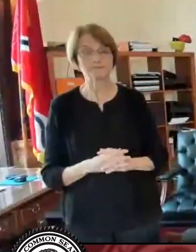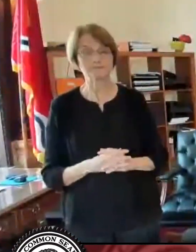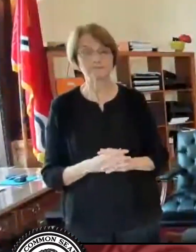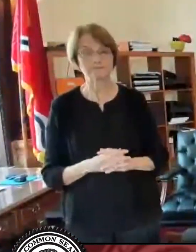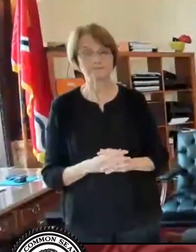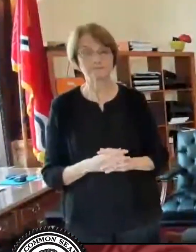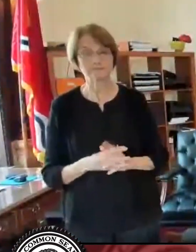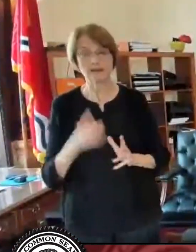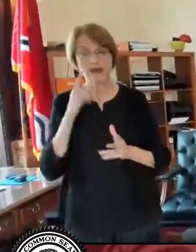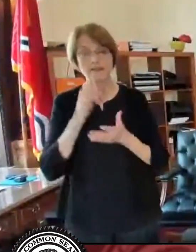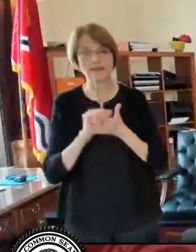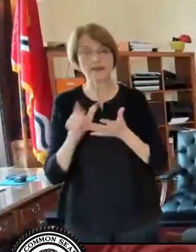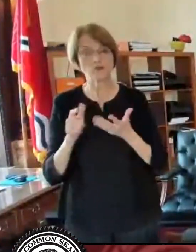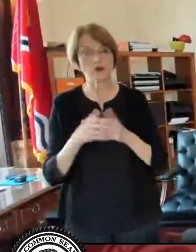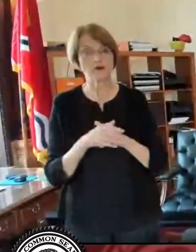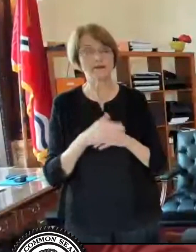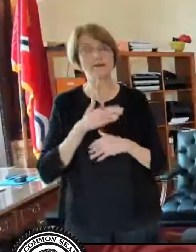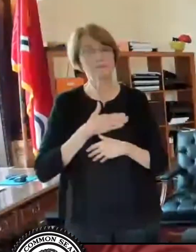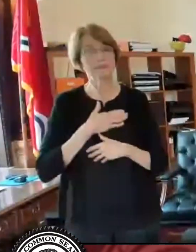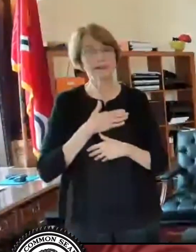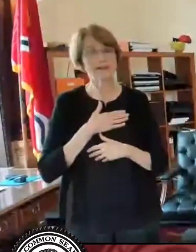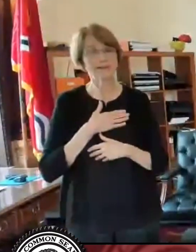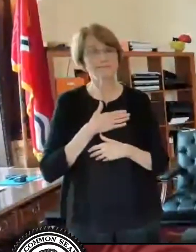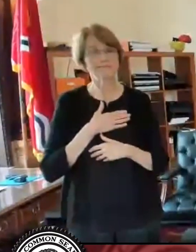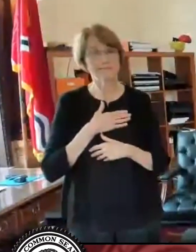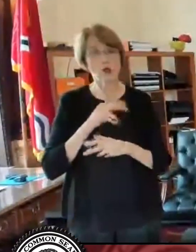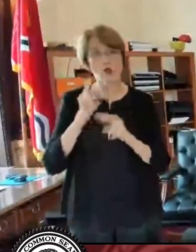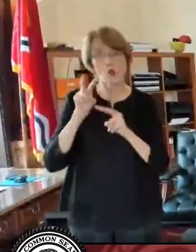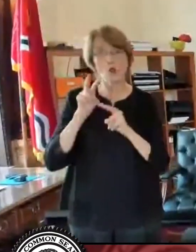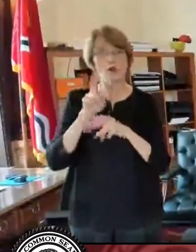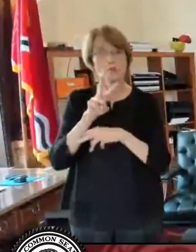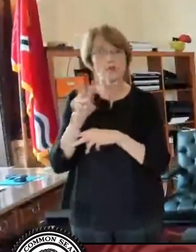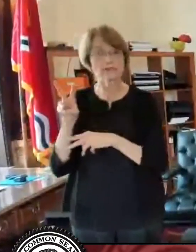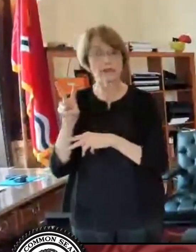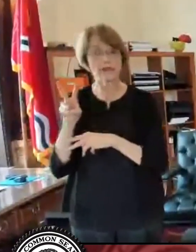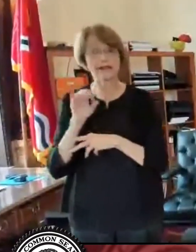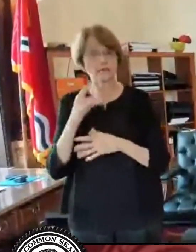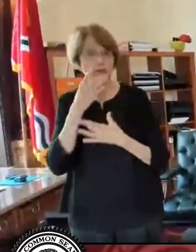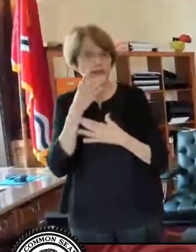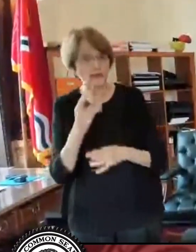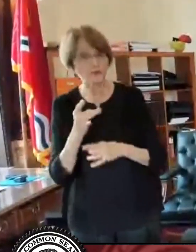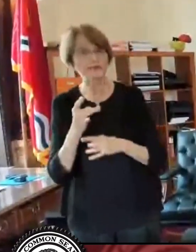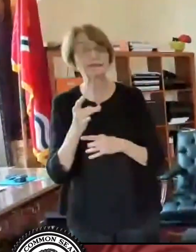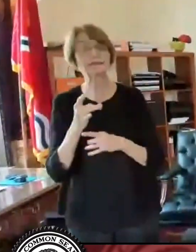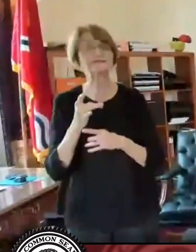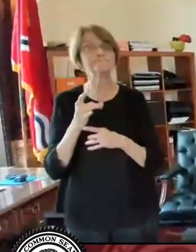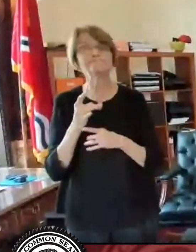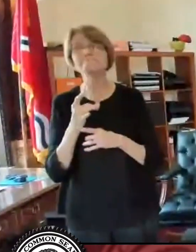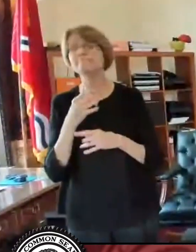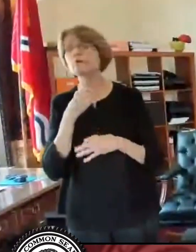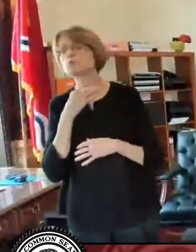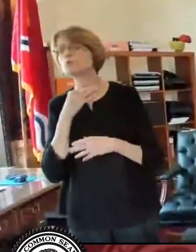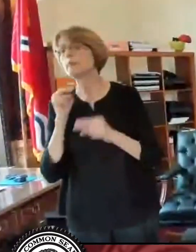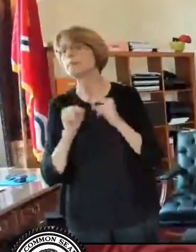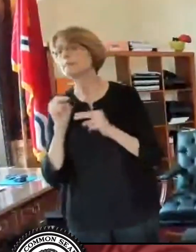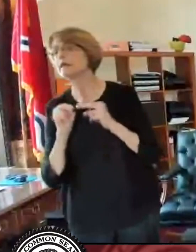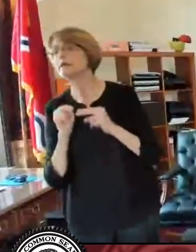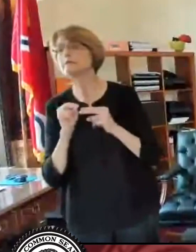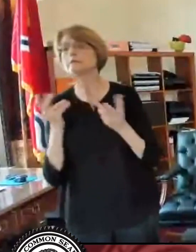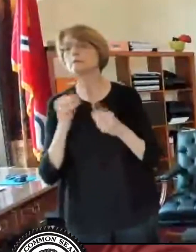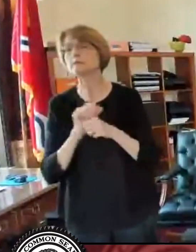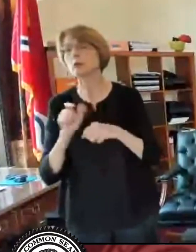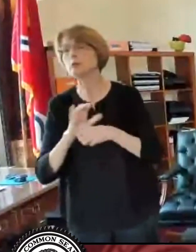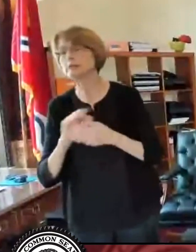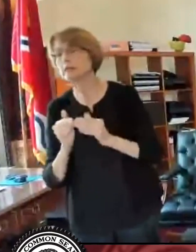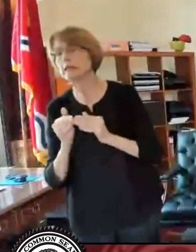I think that's about it. Take a look at our website on that. You'll, for those of you interested in building stock and in rebuilding our city, and in